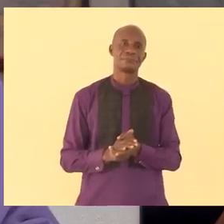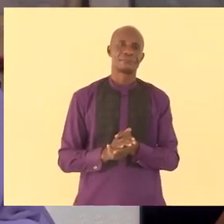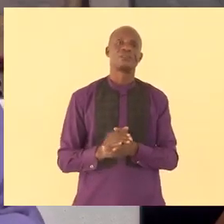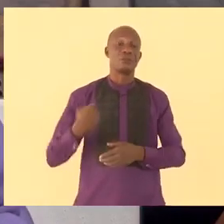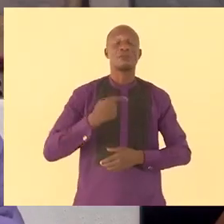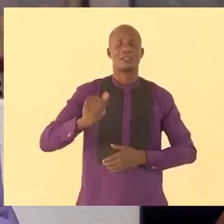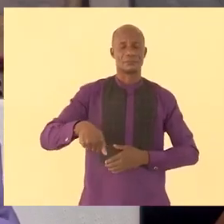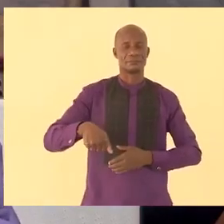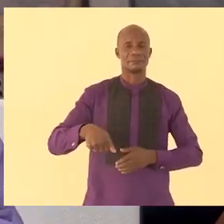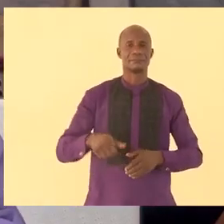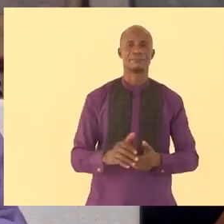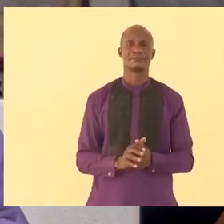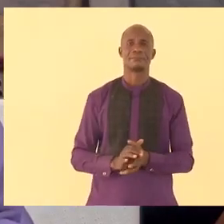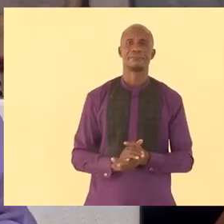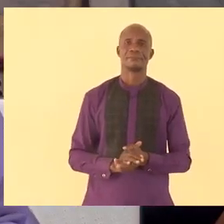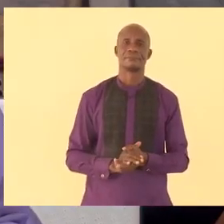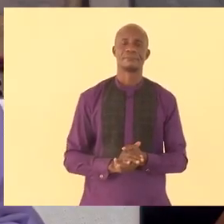Oh, of course we can.